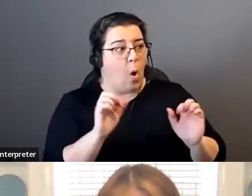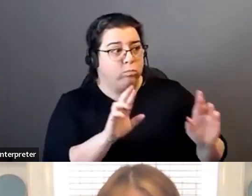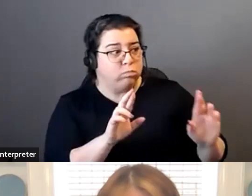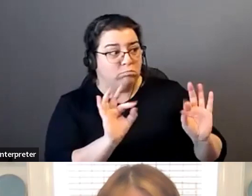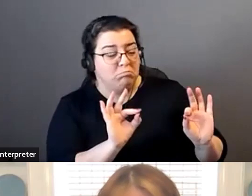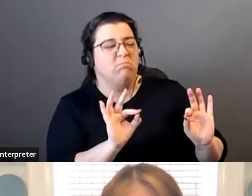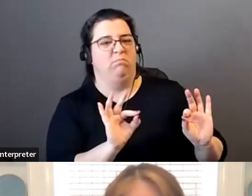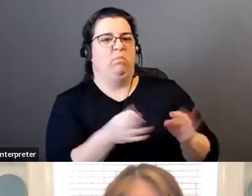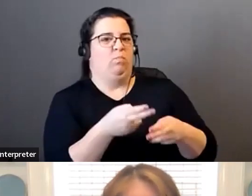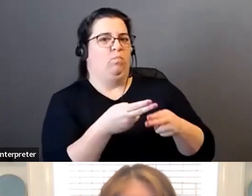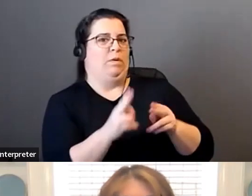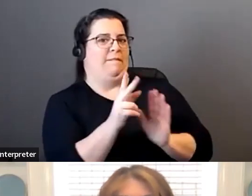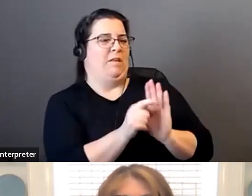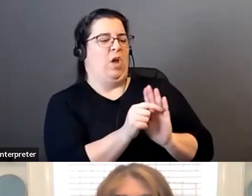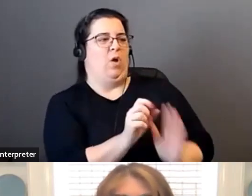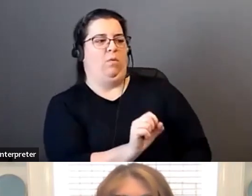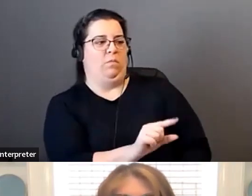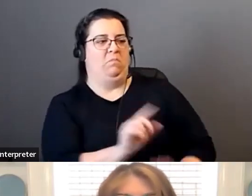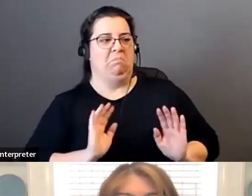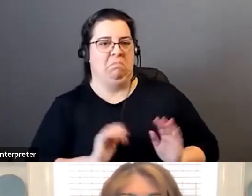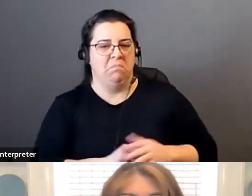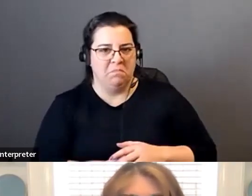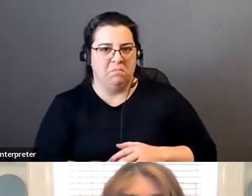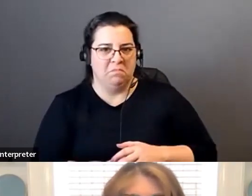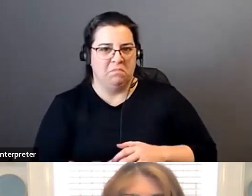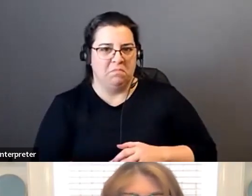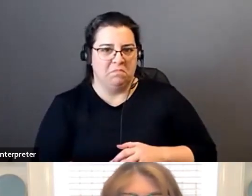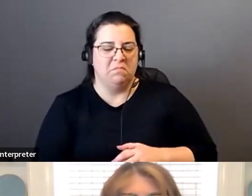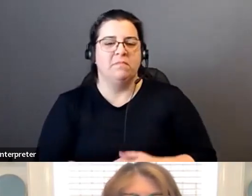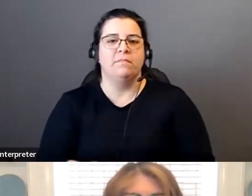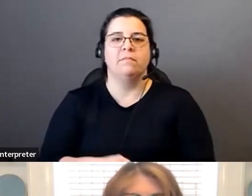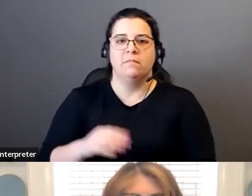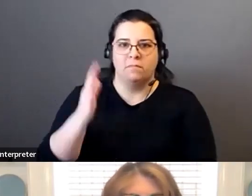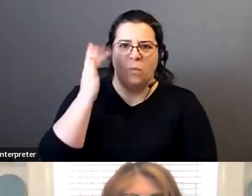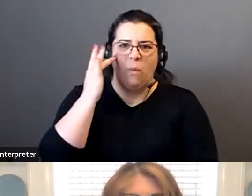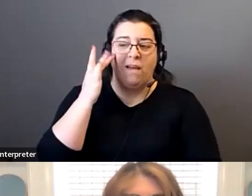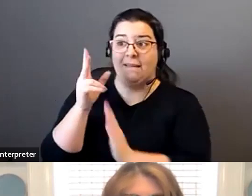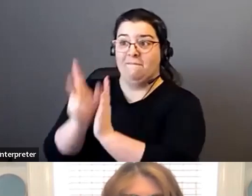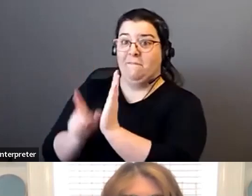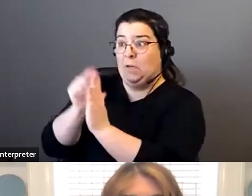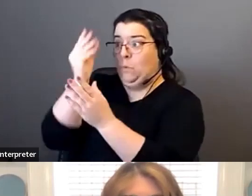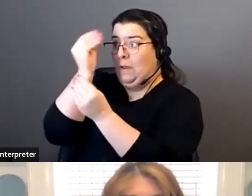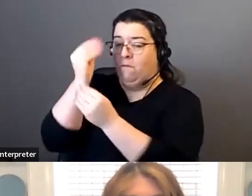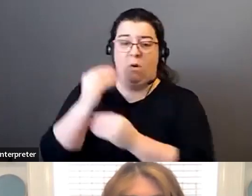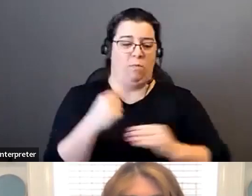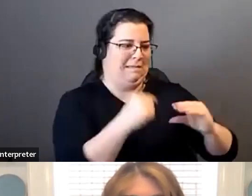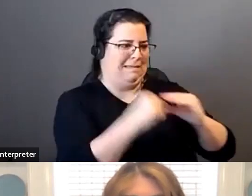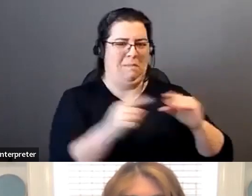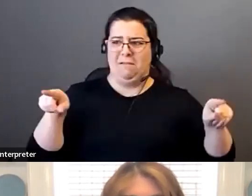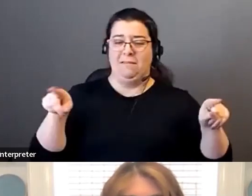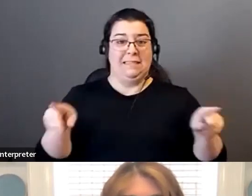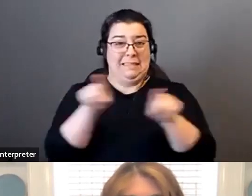watch. Because you don't want to say the same thing in your email message as you are in the video, because that's doubling it up. You can